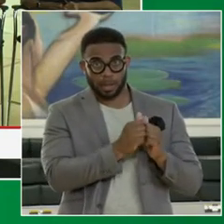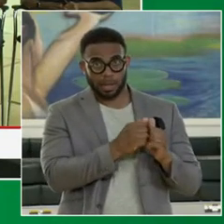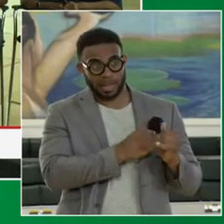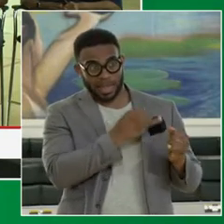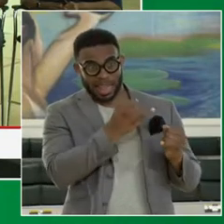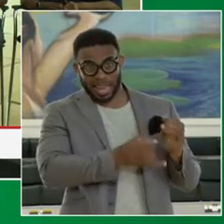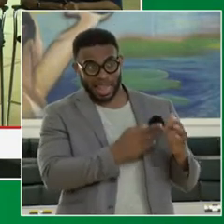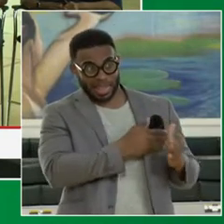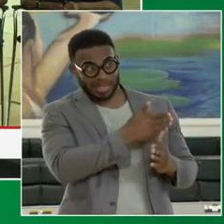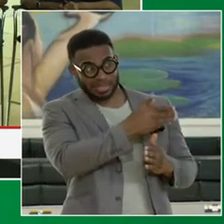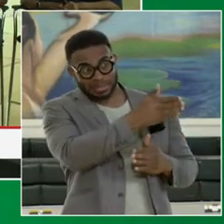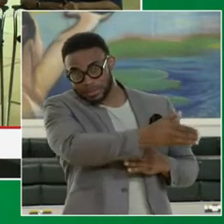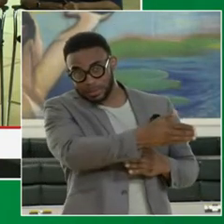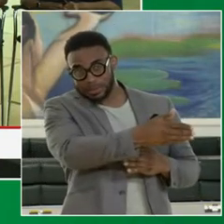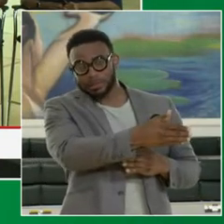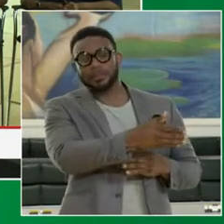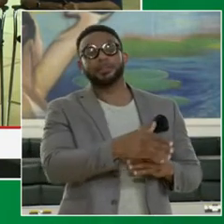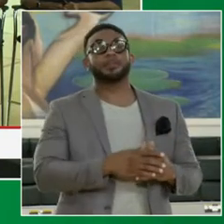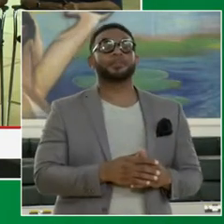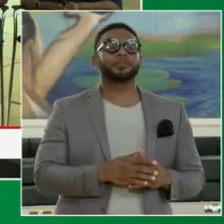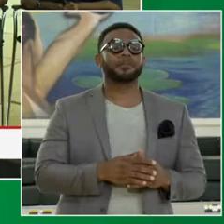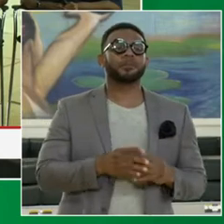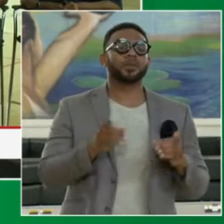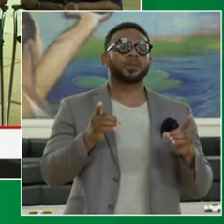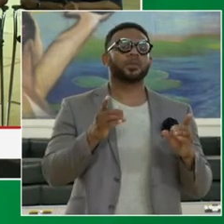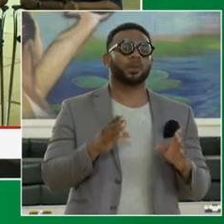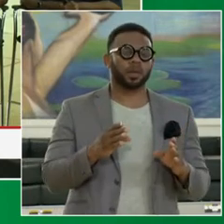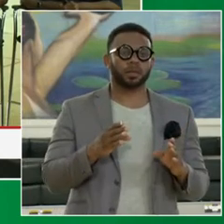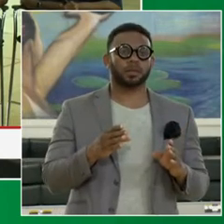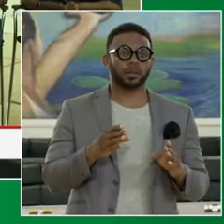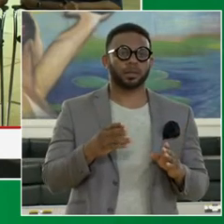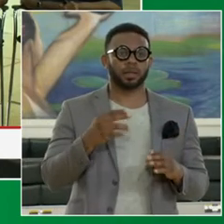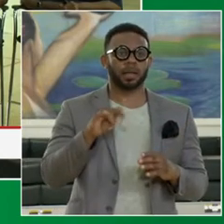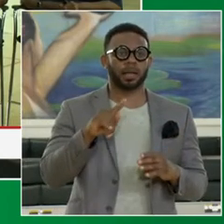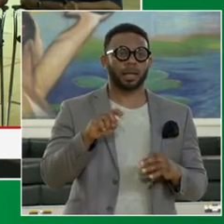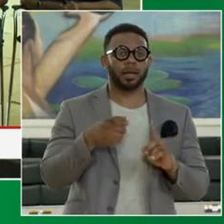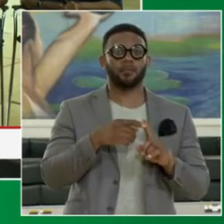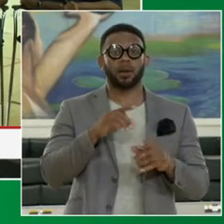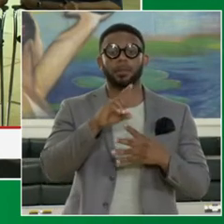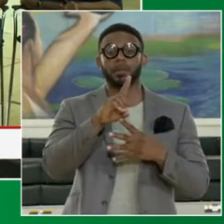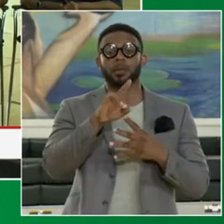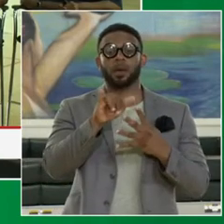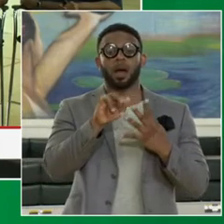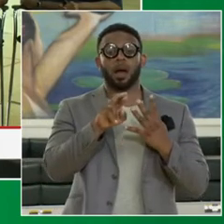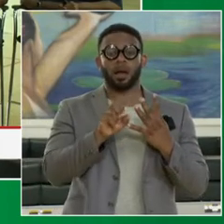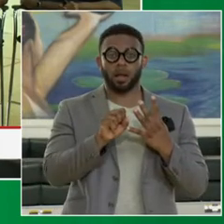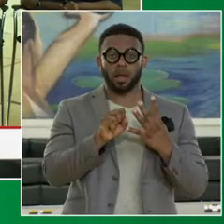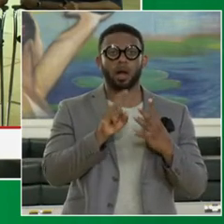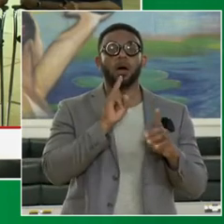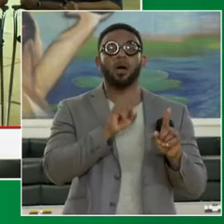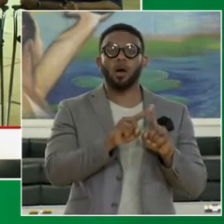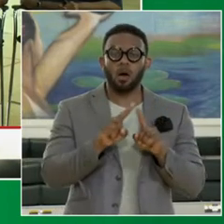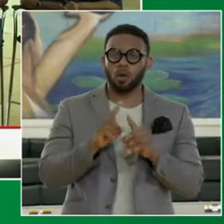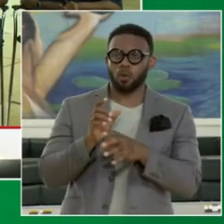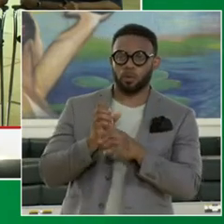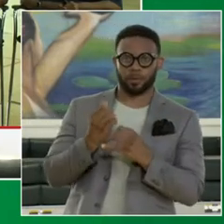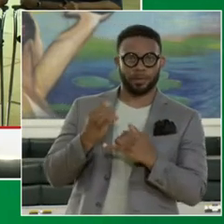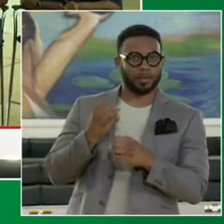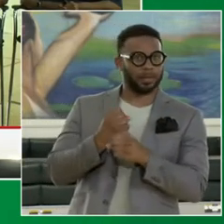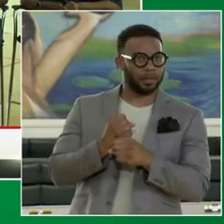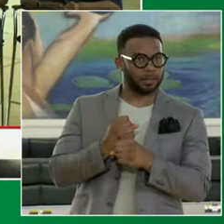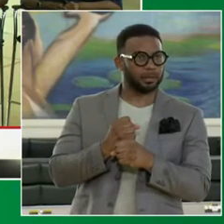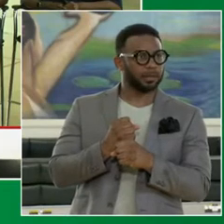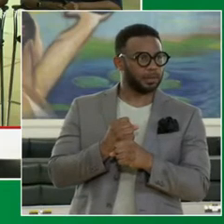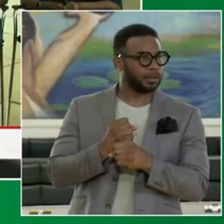last but not least at all, on the end, Director Apaya from DYRS, who also is a recipient this year of